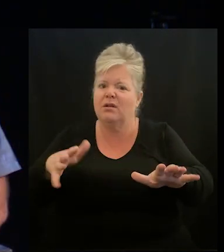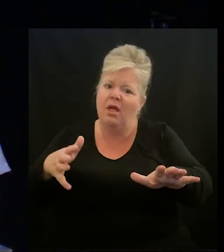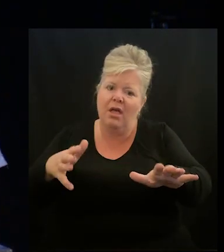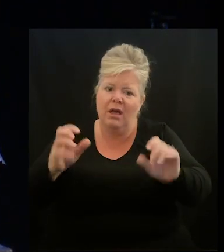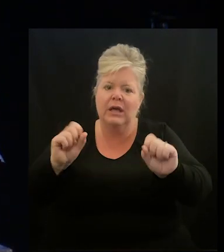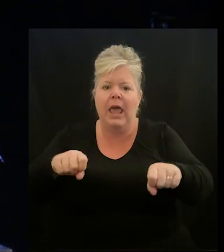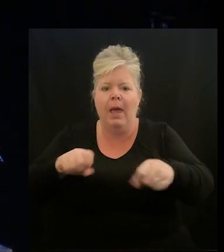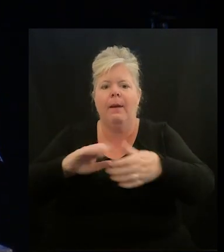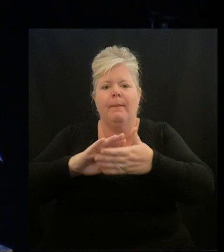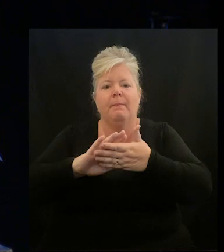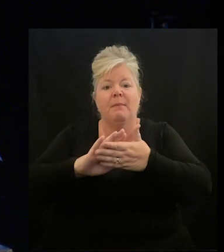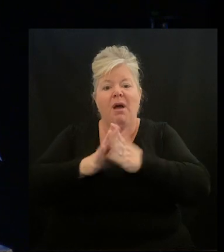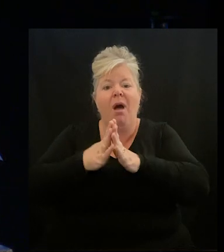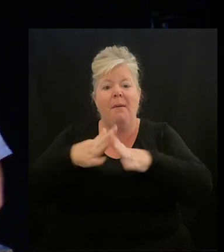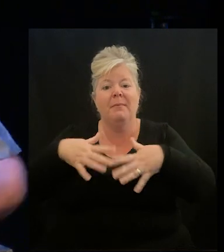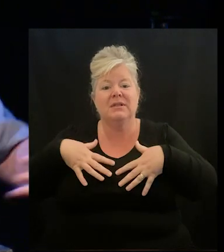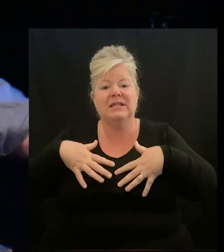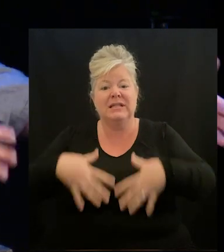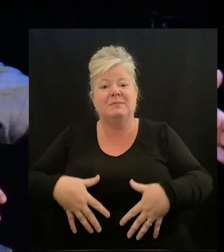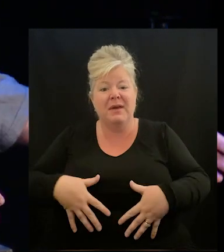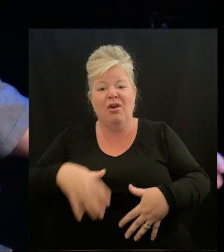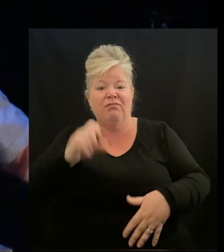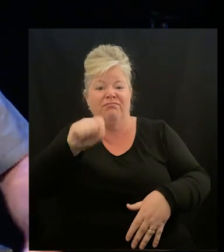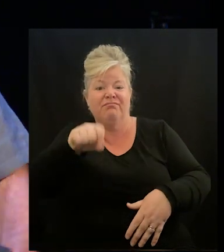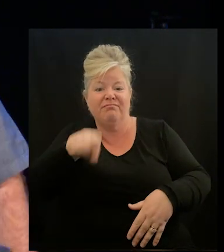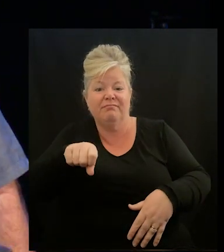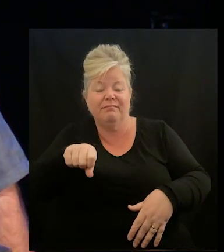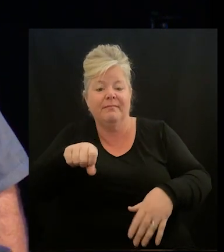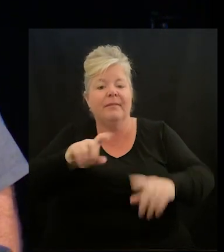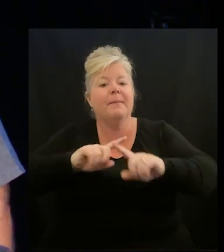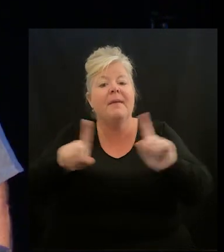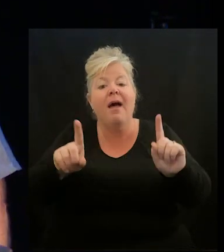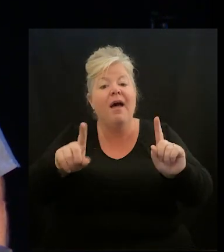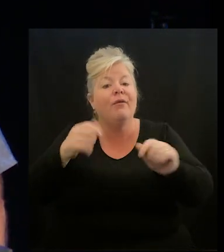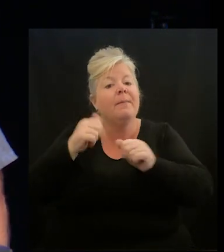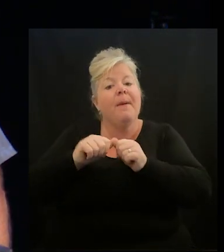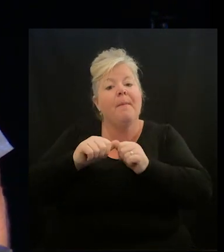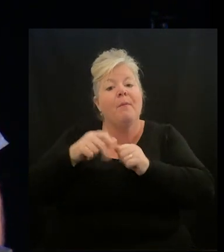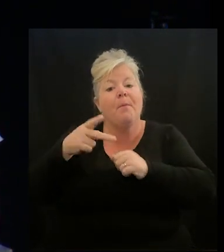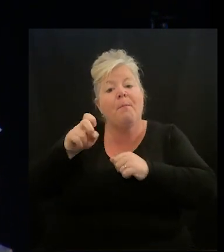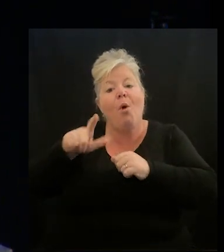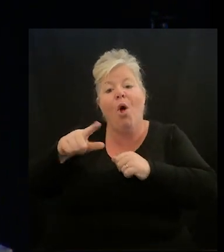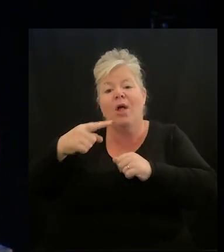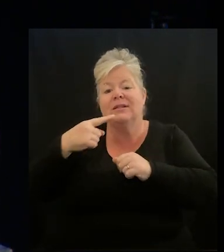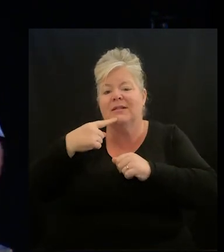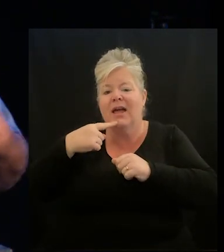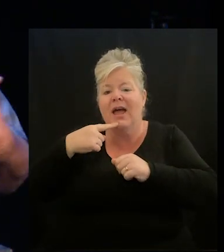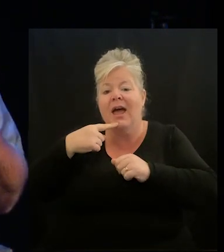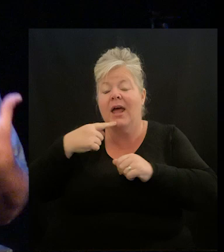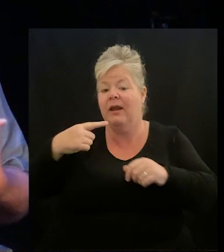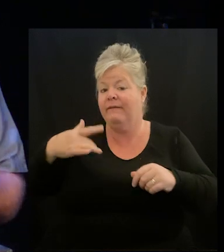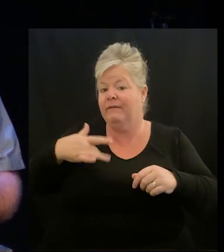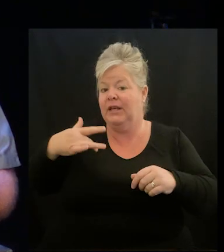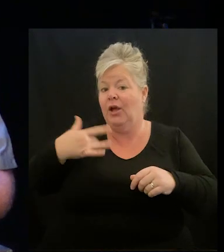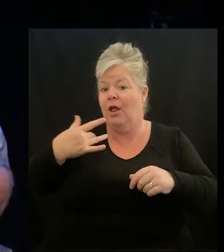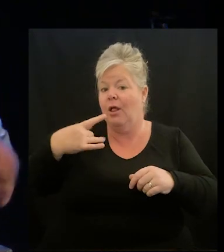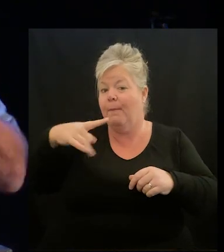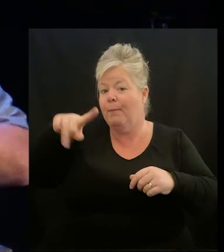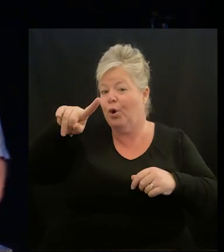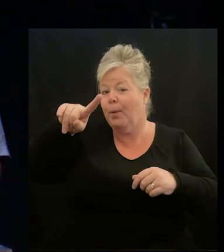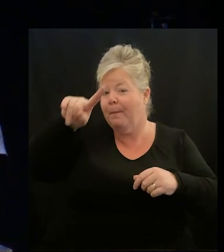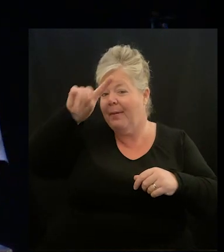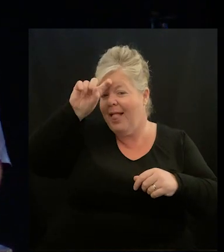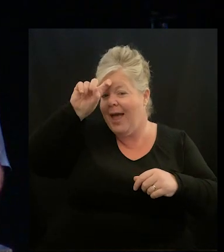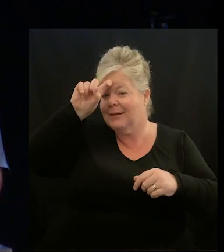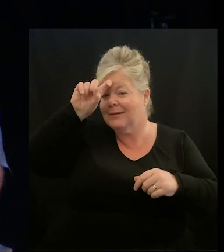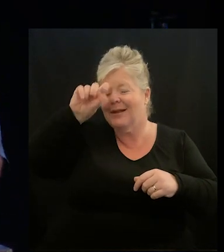Paul said earlier? He said, we're perplexed, but we're not in despair. See, to be perplexed is not just to be confused.